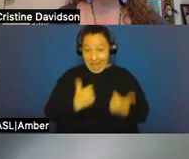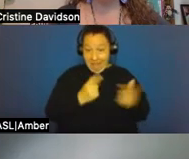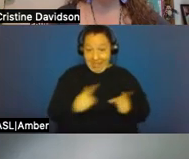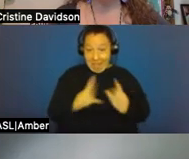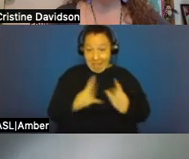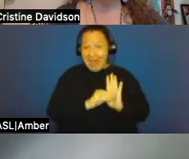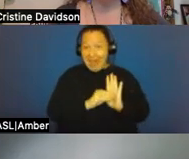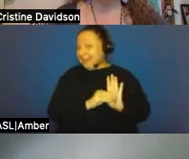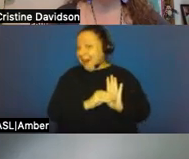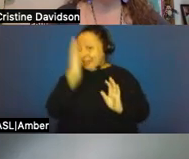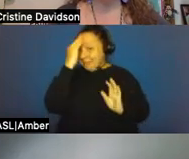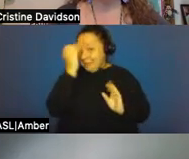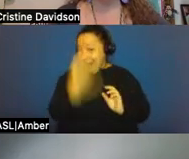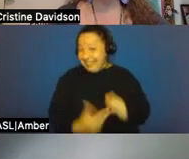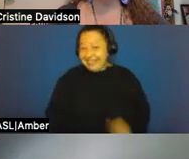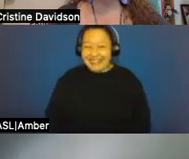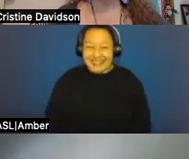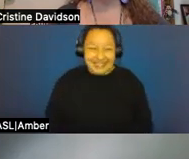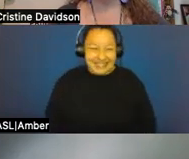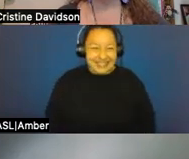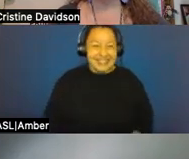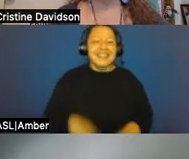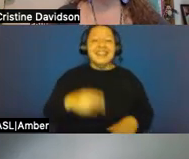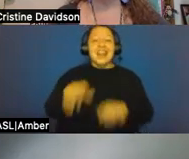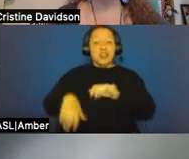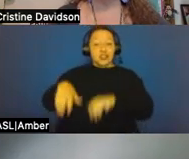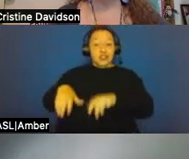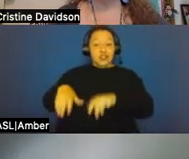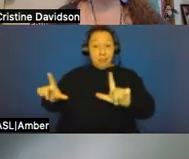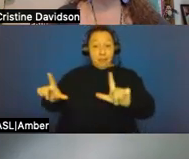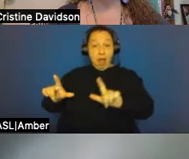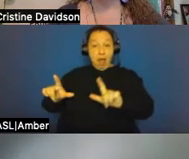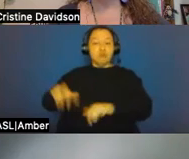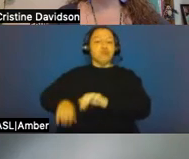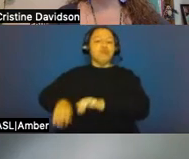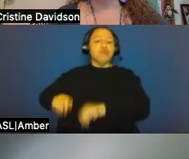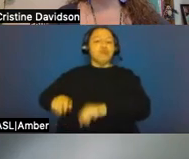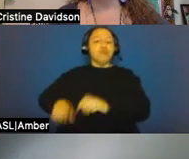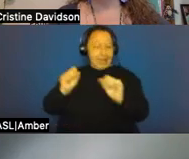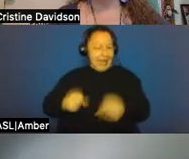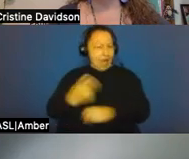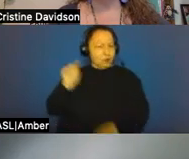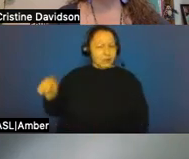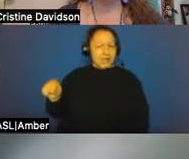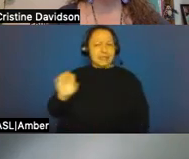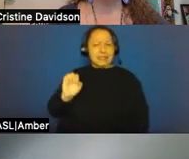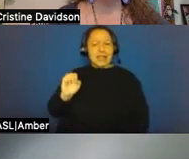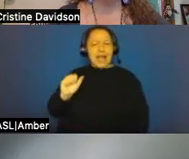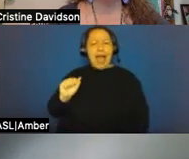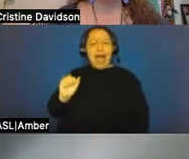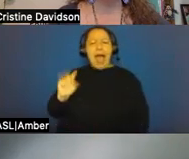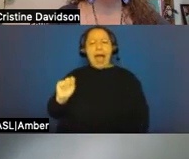of it. Use the chat box. Afton has been really awesome about typing in there, about